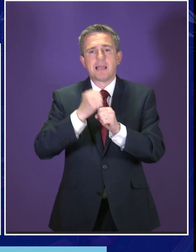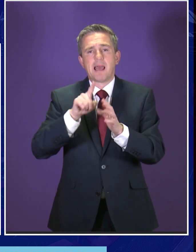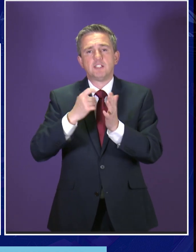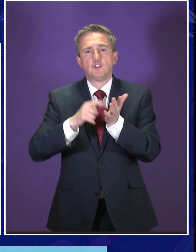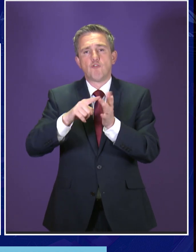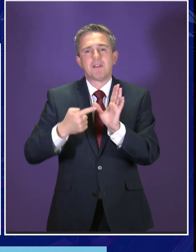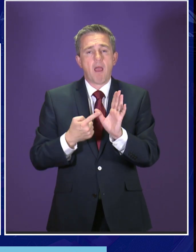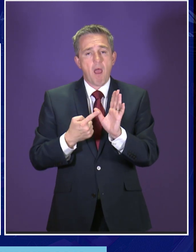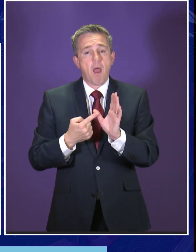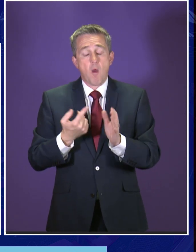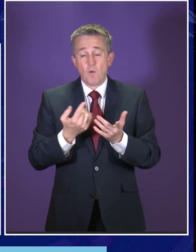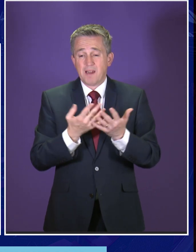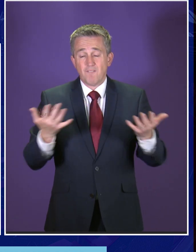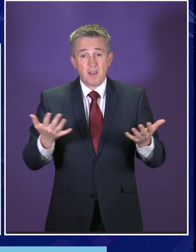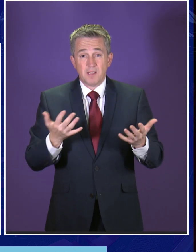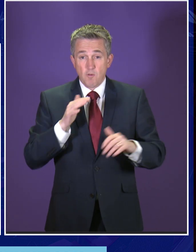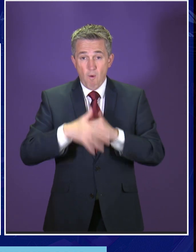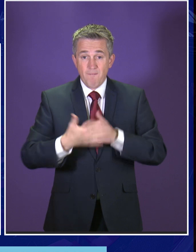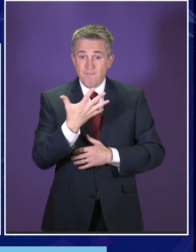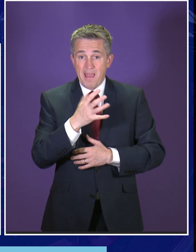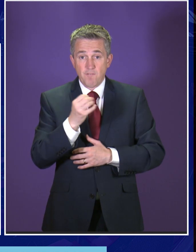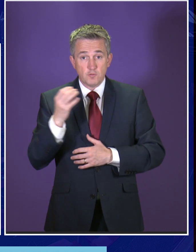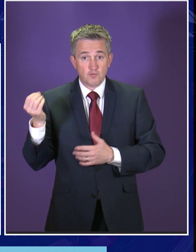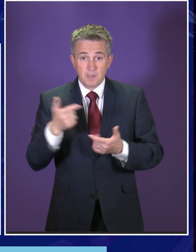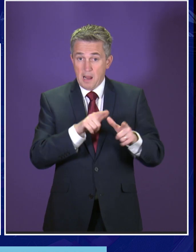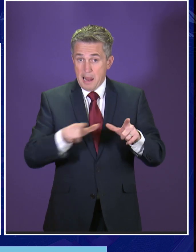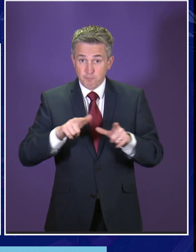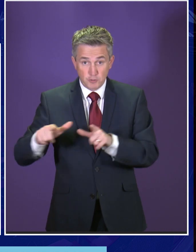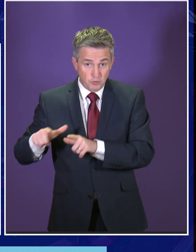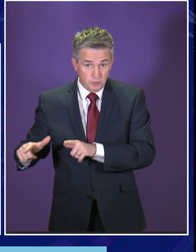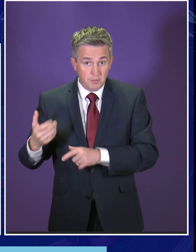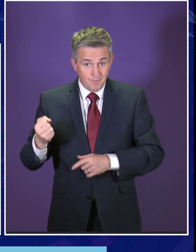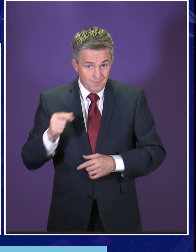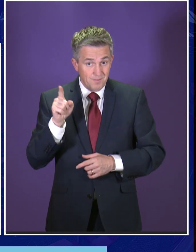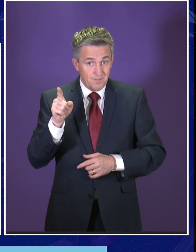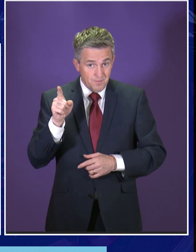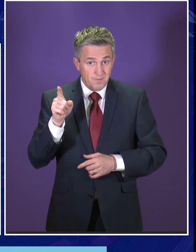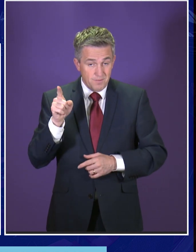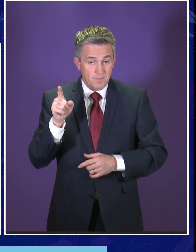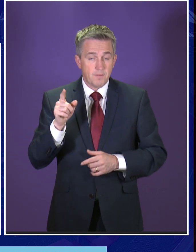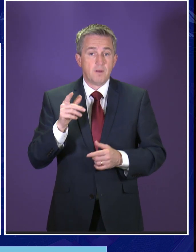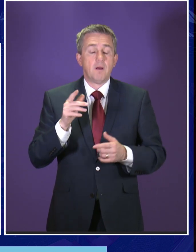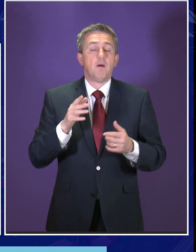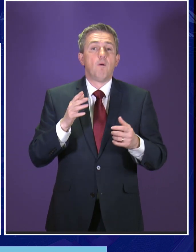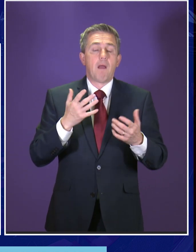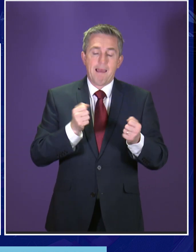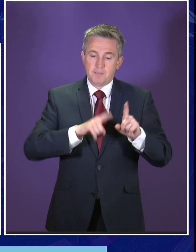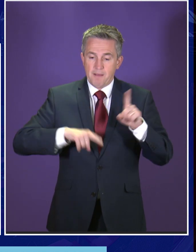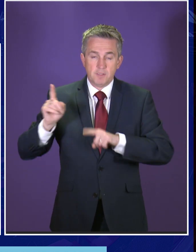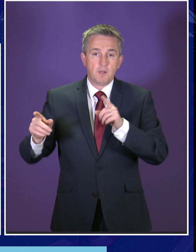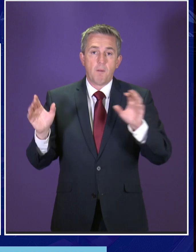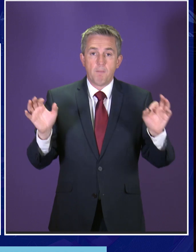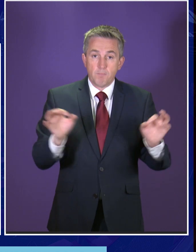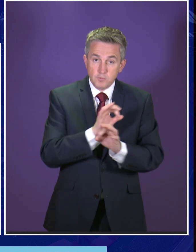diverse in terms of language. We have over 500 languages in Nigeria. We are diverse in music, arts,